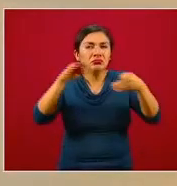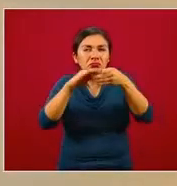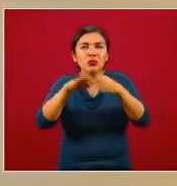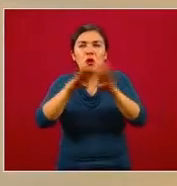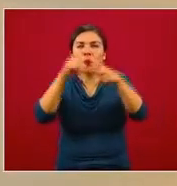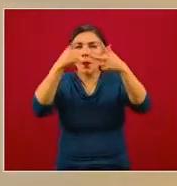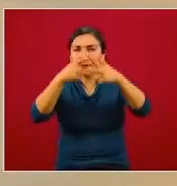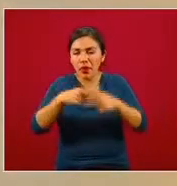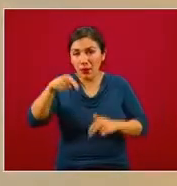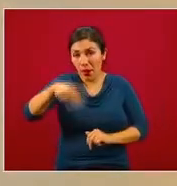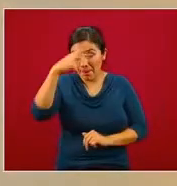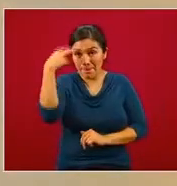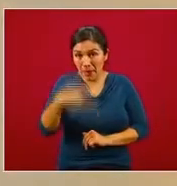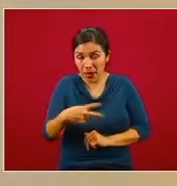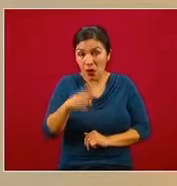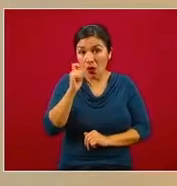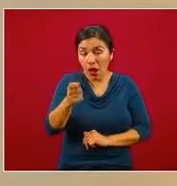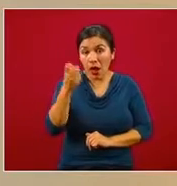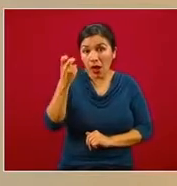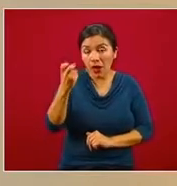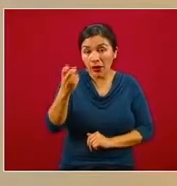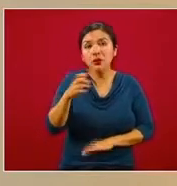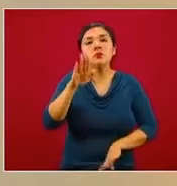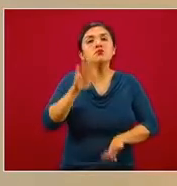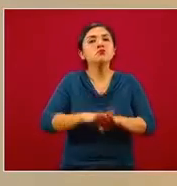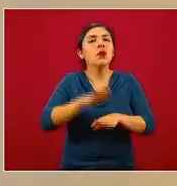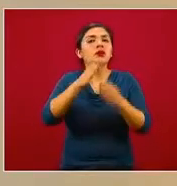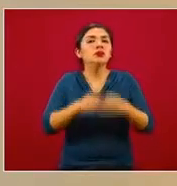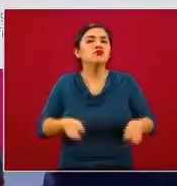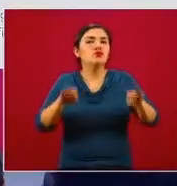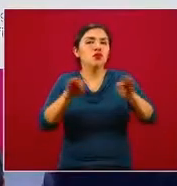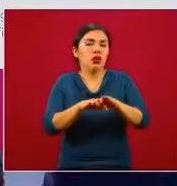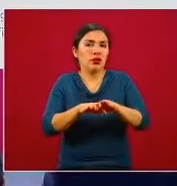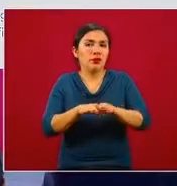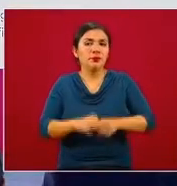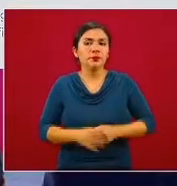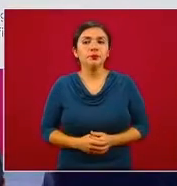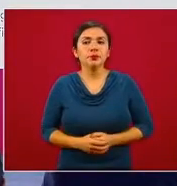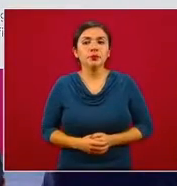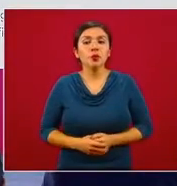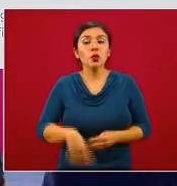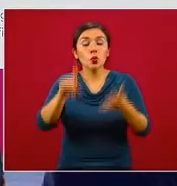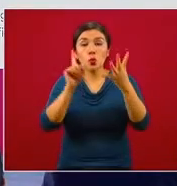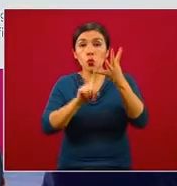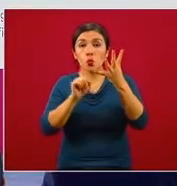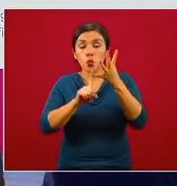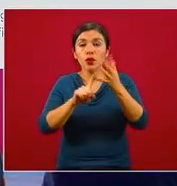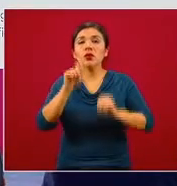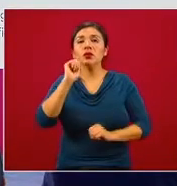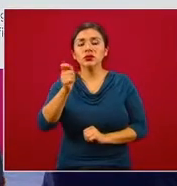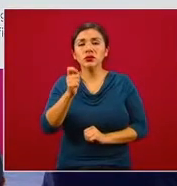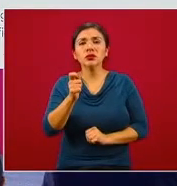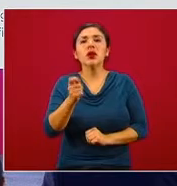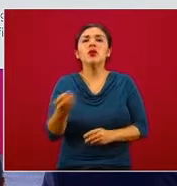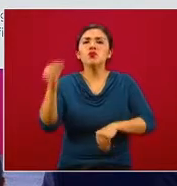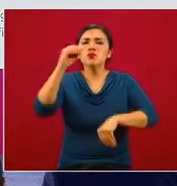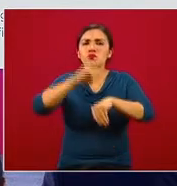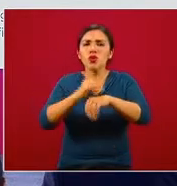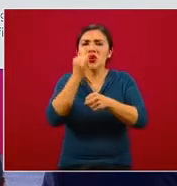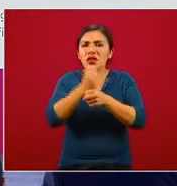also allowed for more scaled management of the efforts. We also